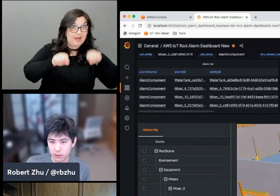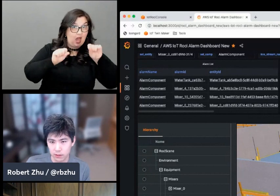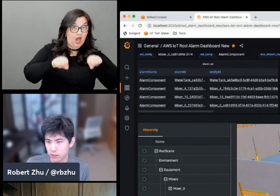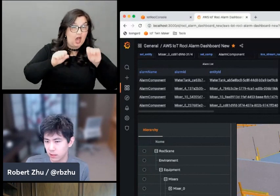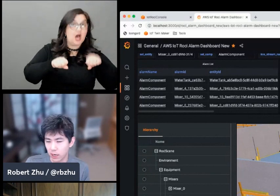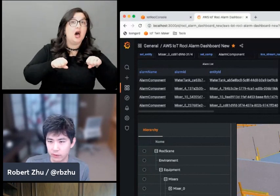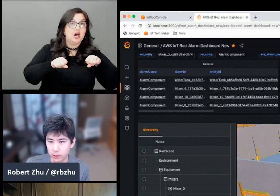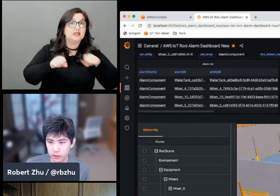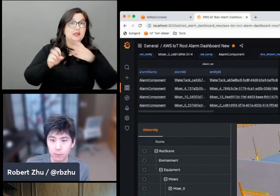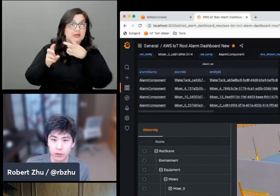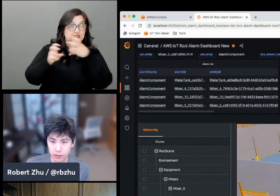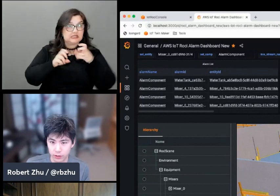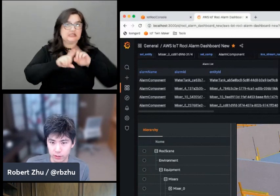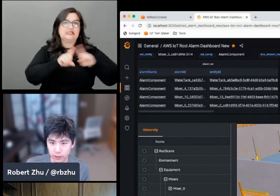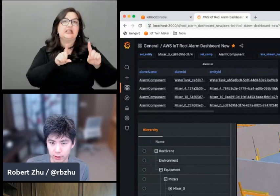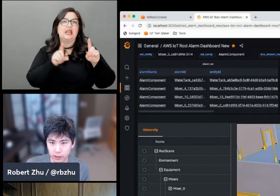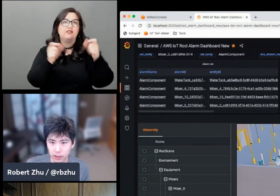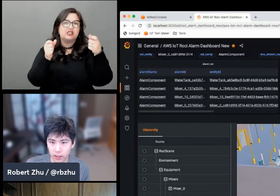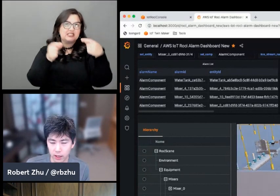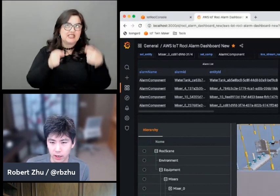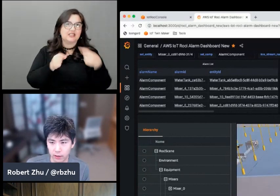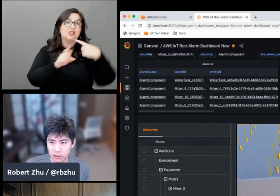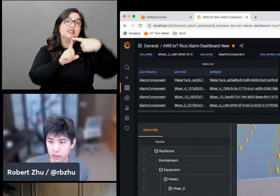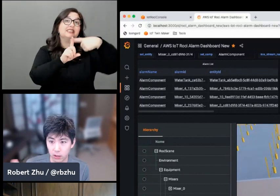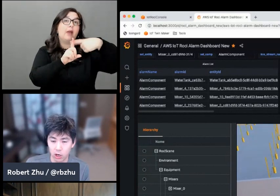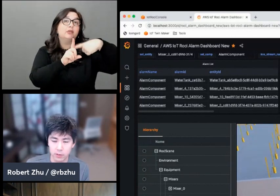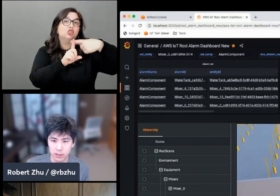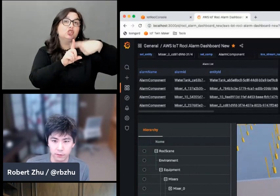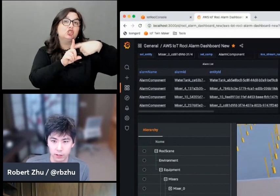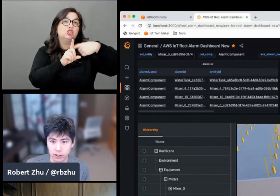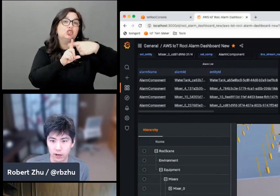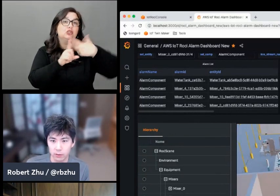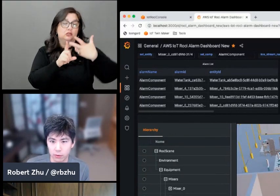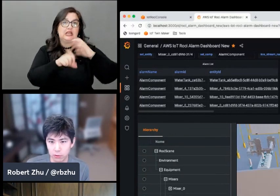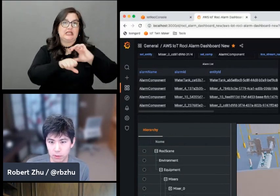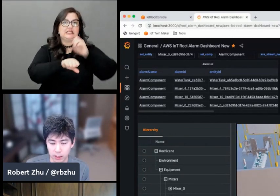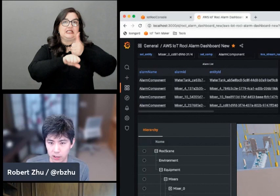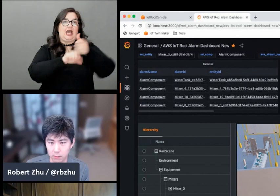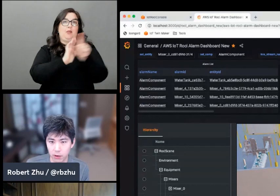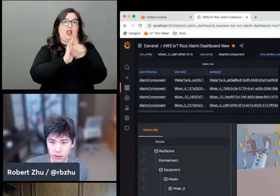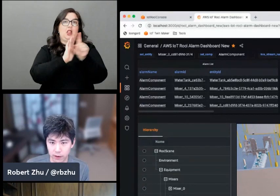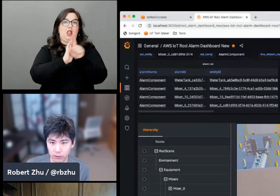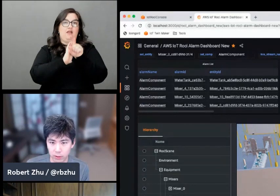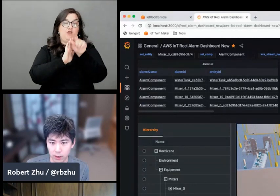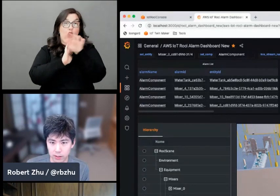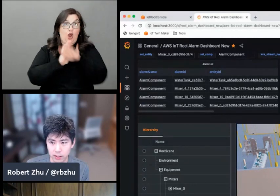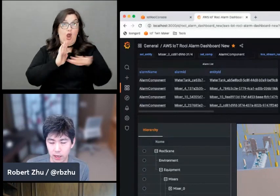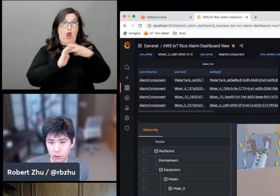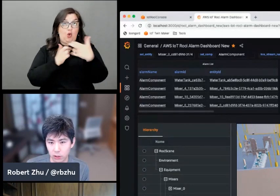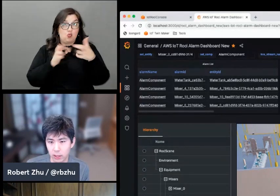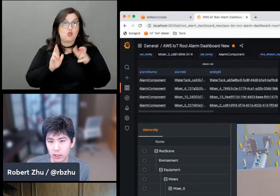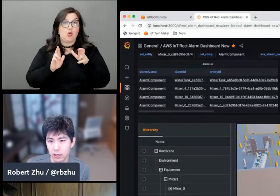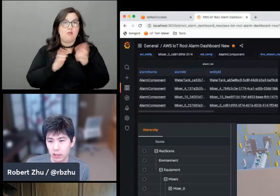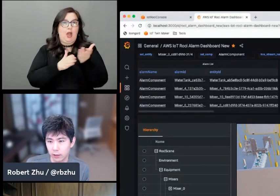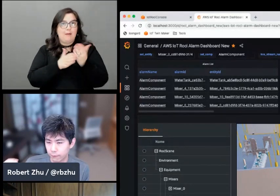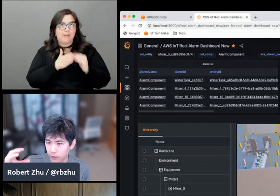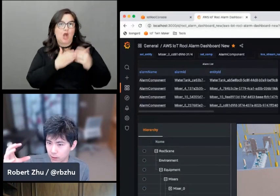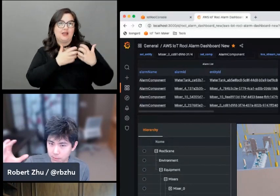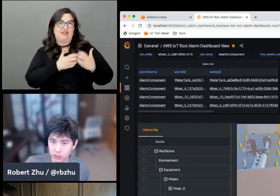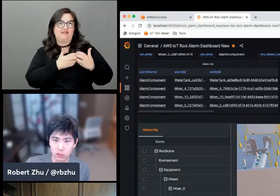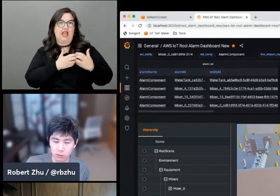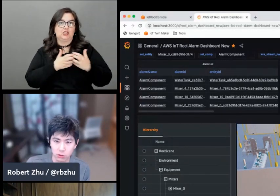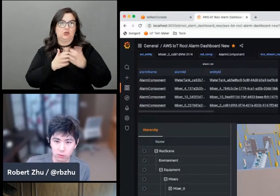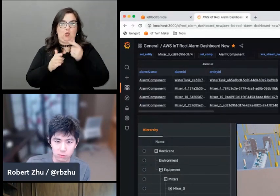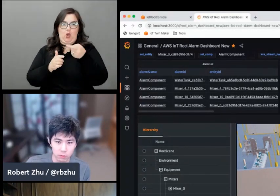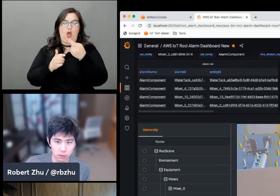those different sensors? Let's say I have a bunch of temperature sensors in here, and I set an alarm state for an entire room, an entire part of the factory, where I say, hey, look, if